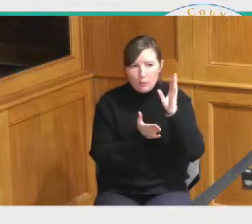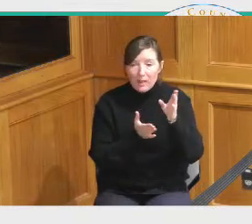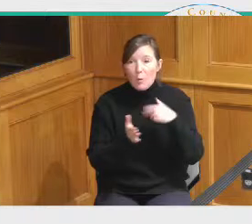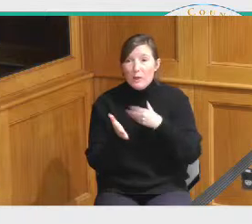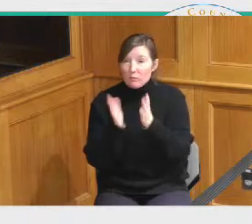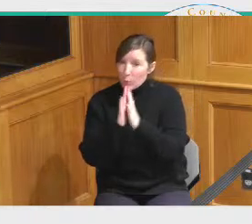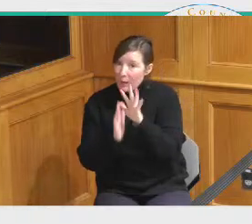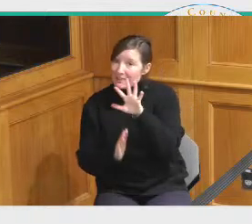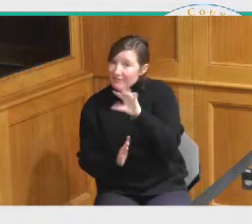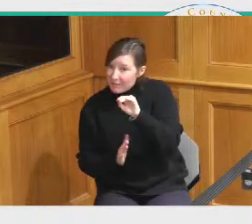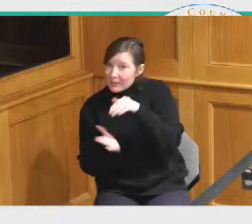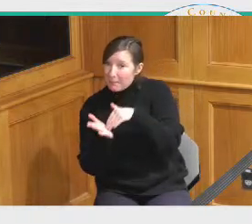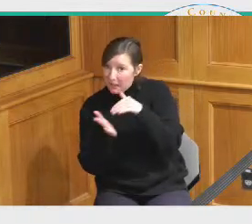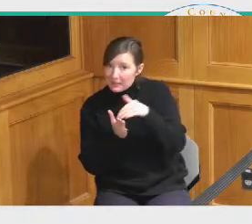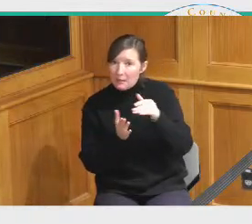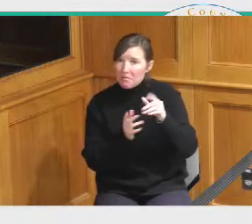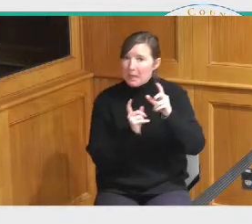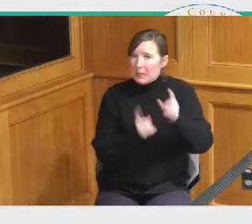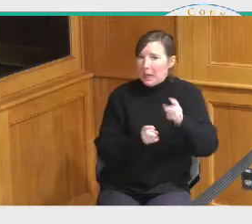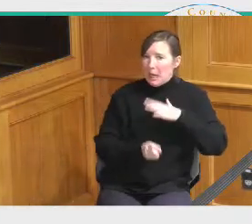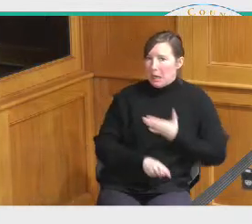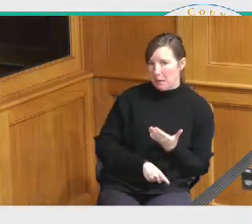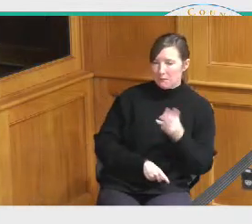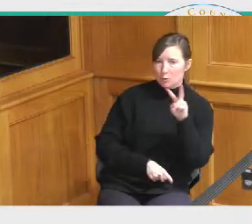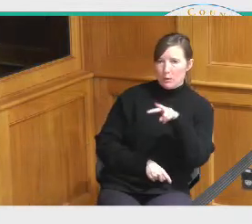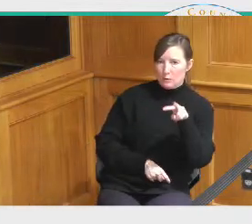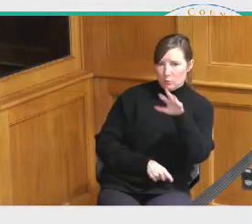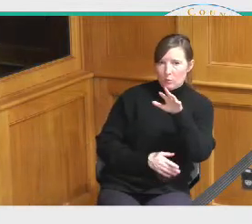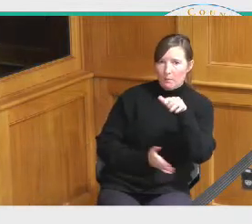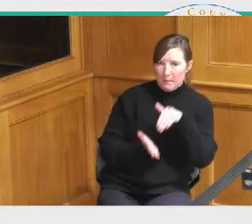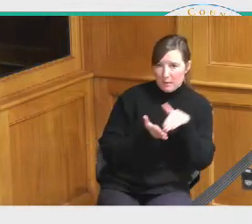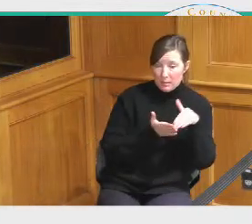million. We are hoping for similar action